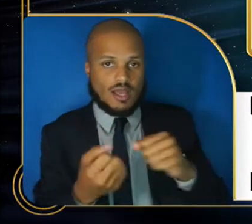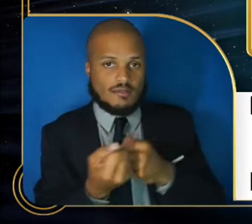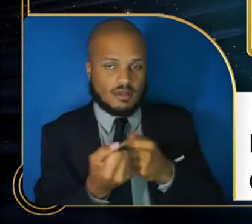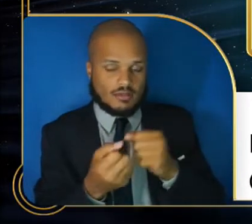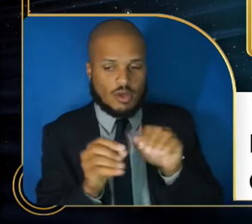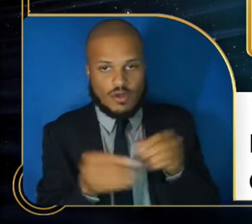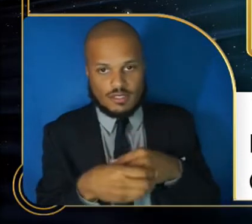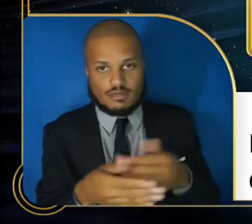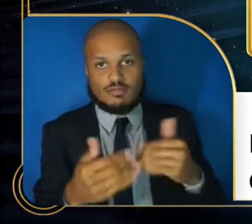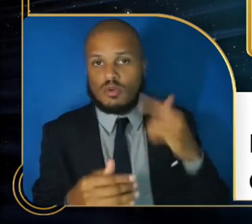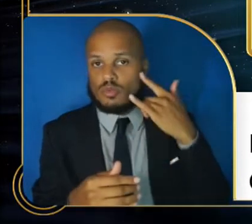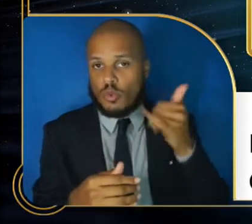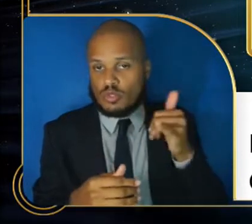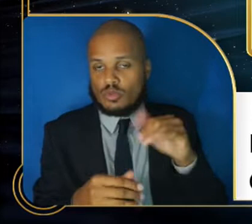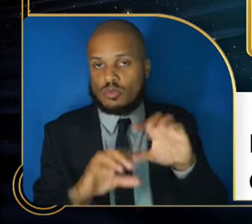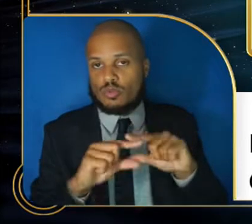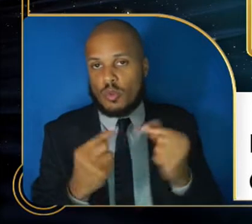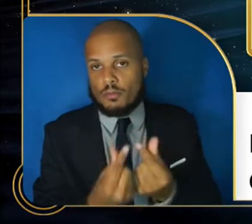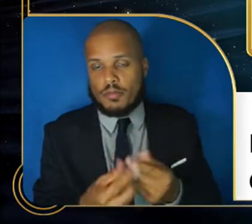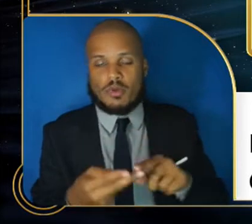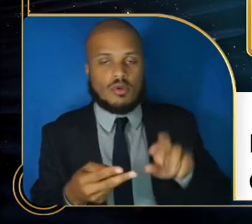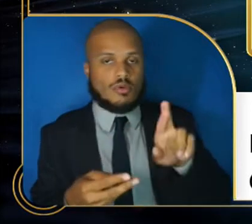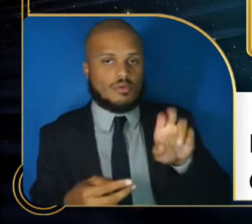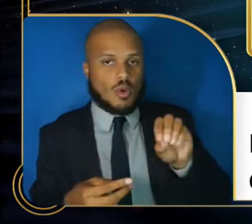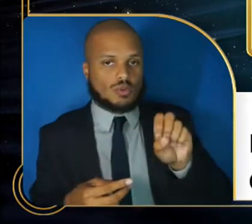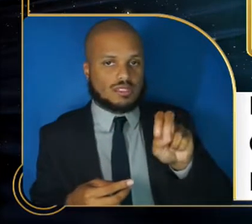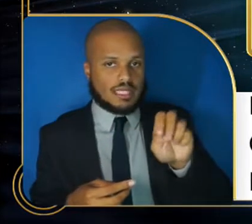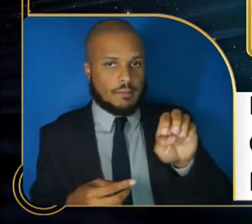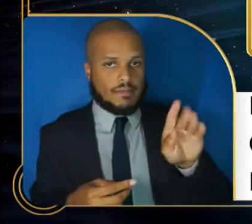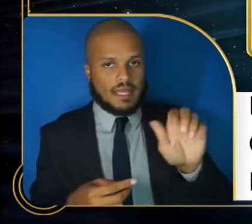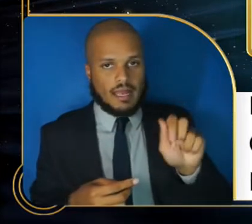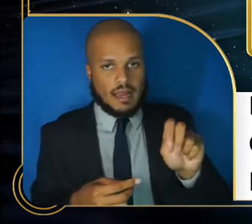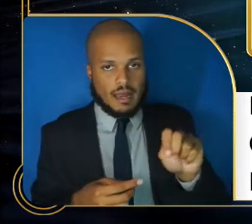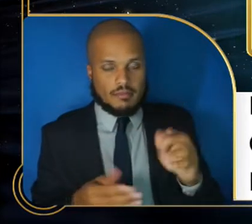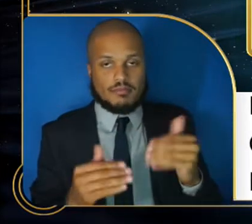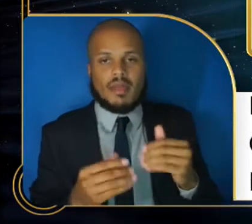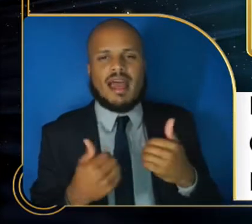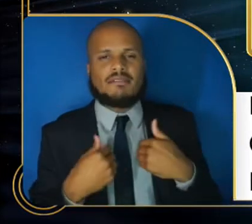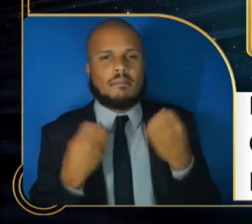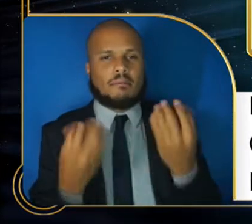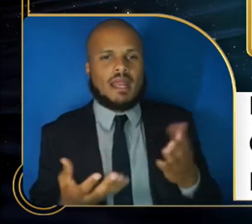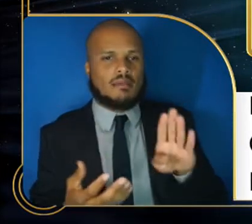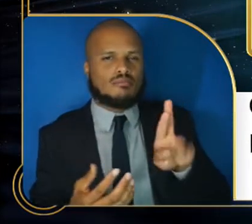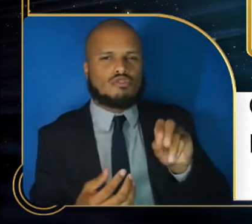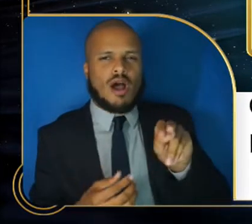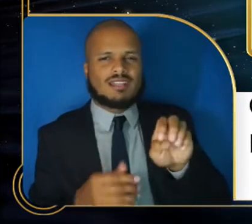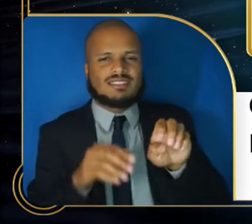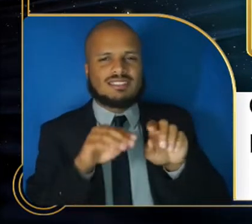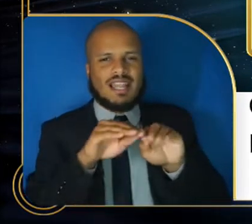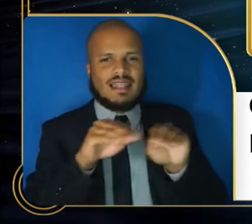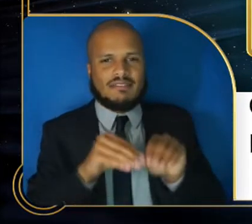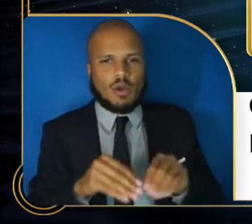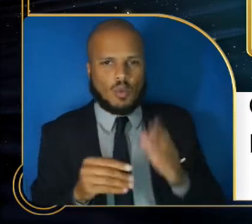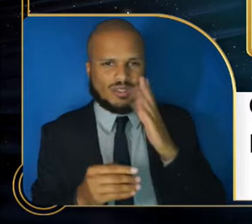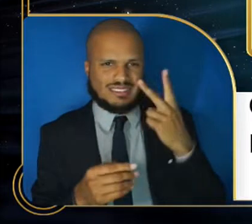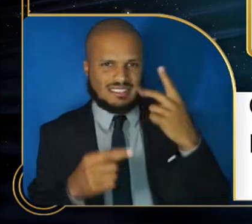Group, and Rosenbean. And we have a lot of bronze level sponsors as well that you'll see on the slides below.